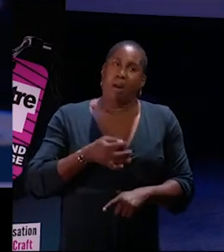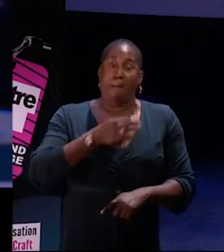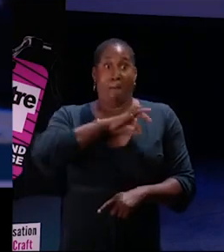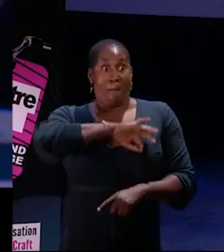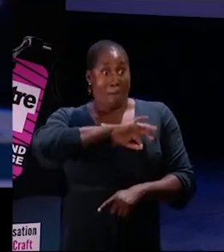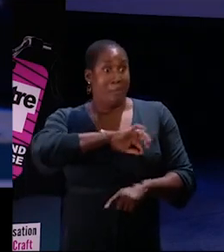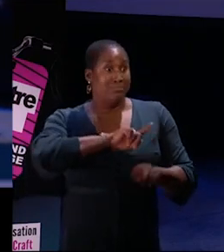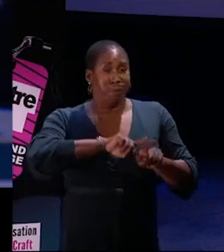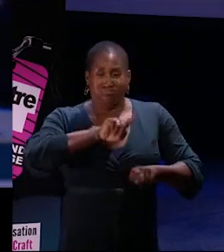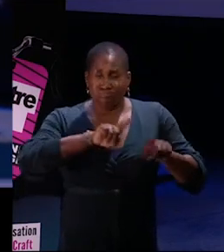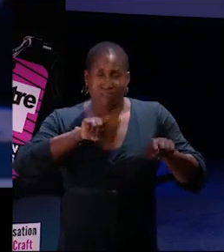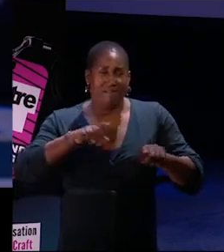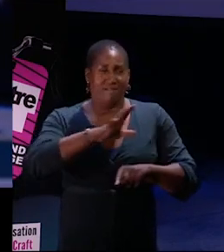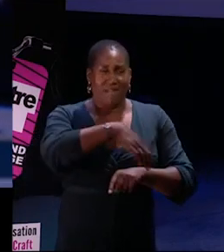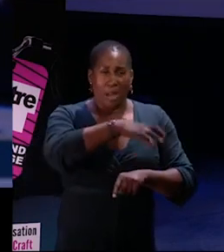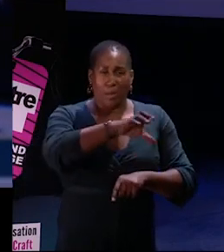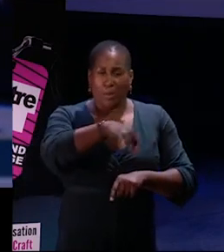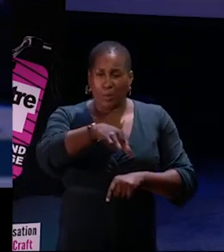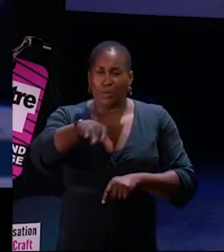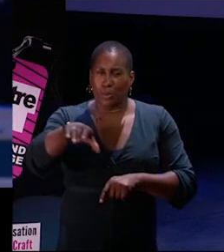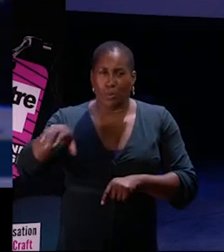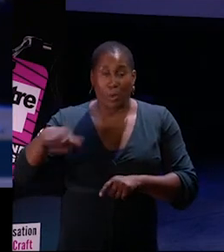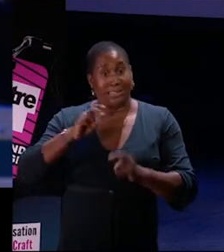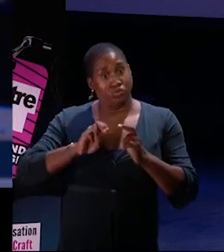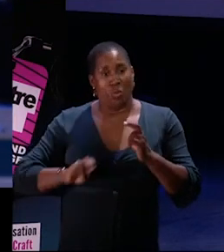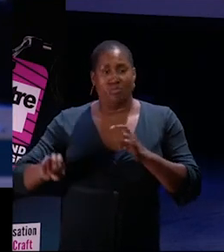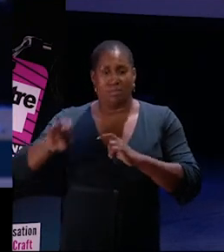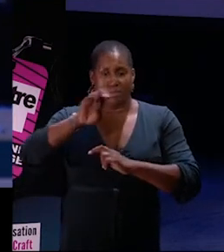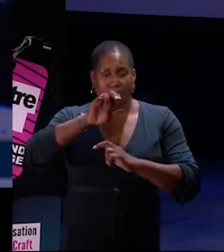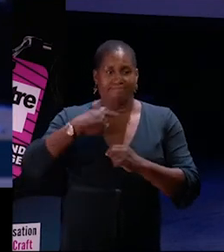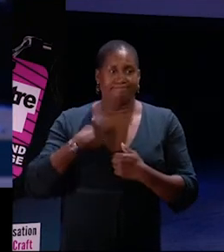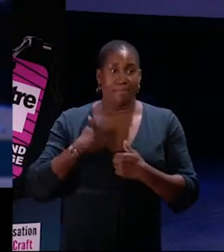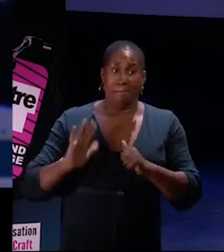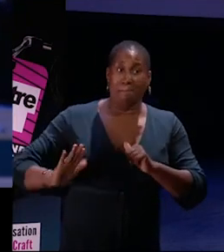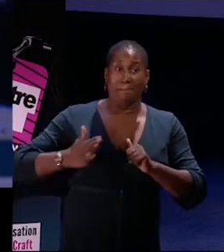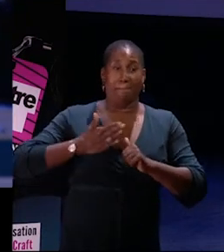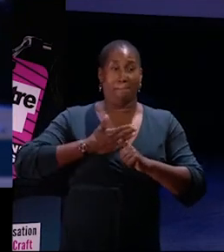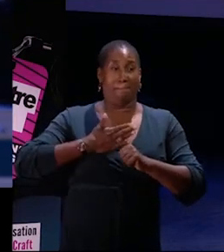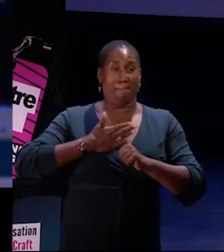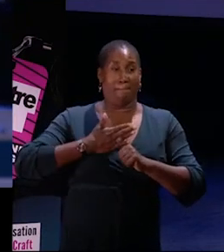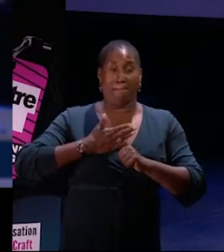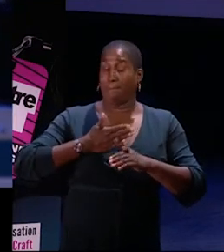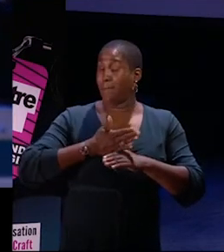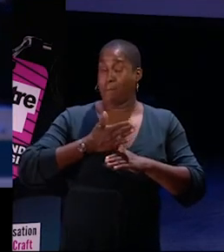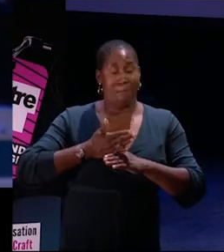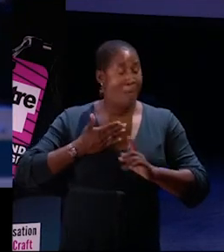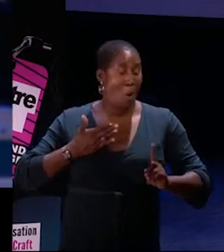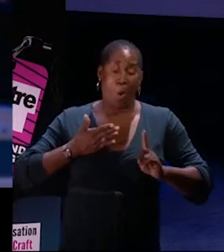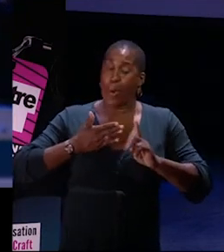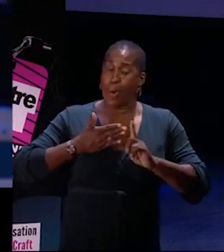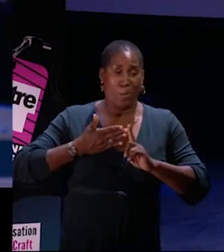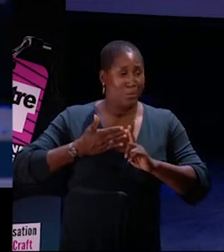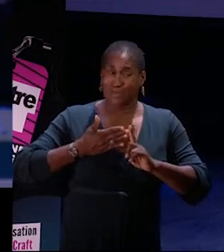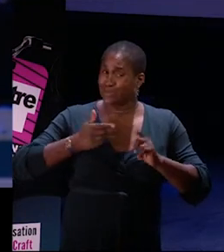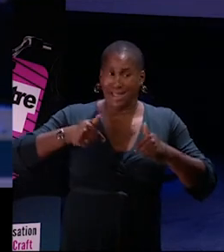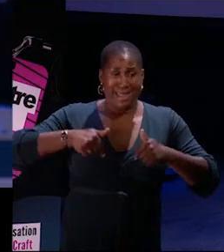venues and touring. I started off not really intending to do this at all. I worked